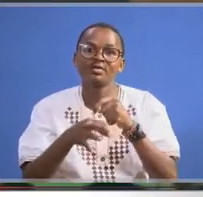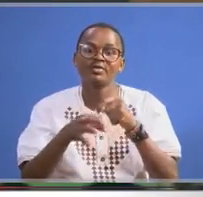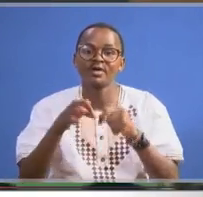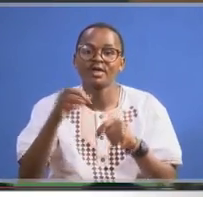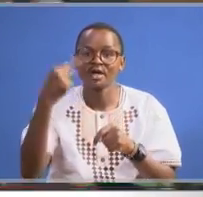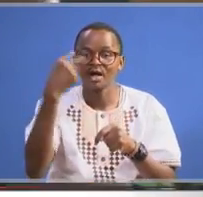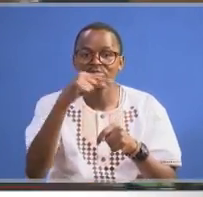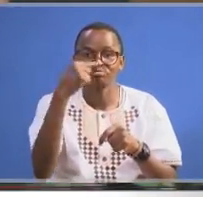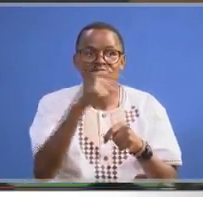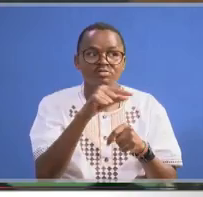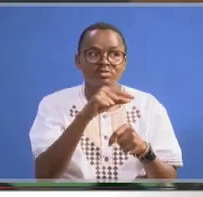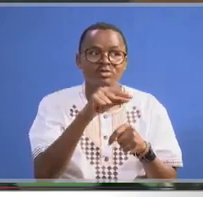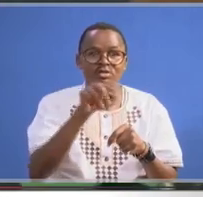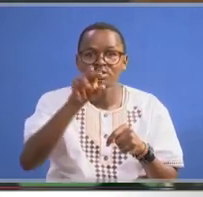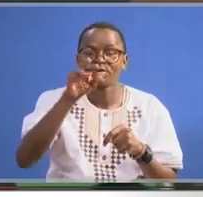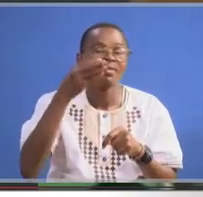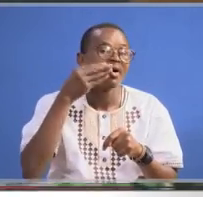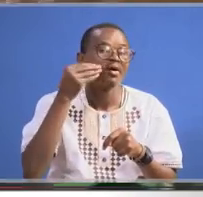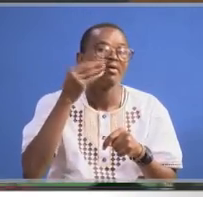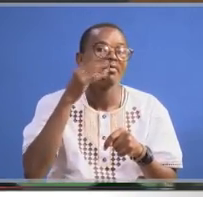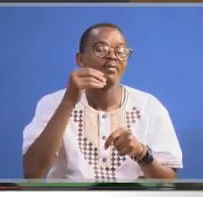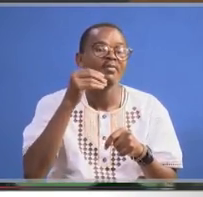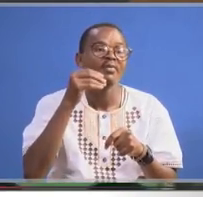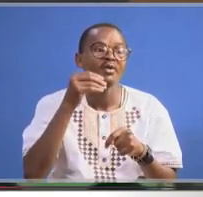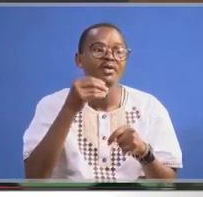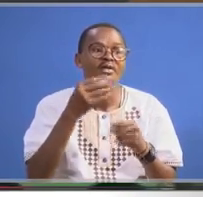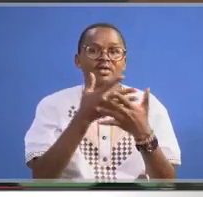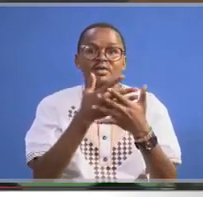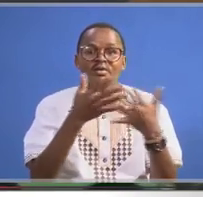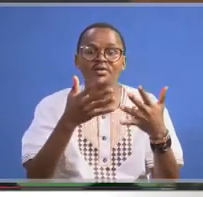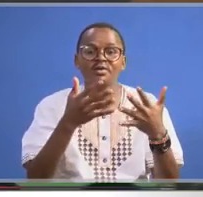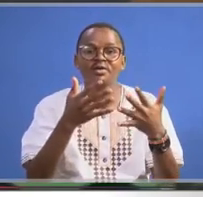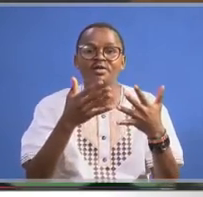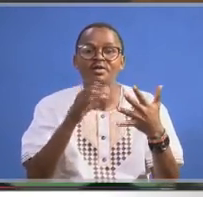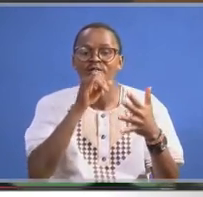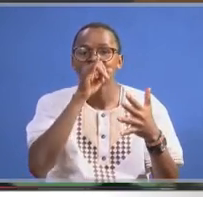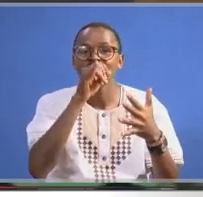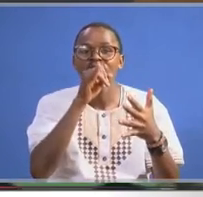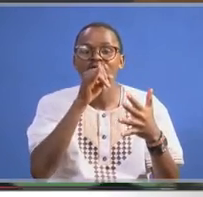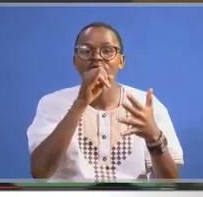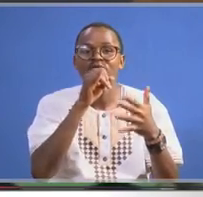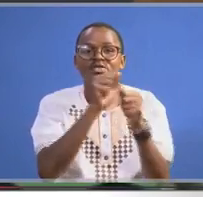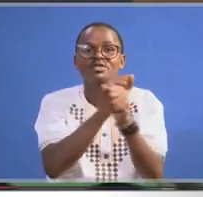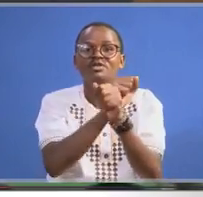ya dhahabu, Matiang'i ni safi kama pamba.